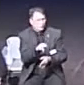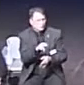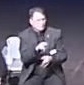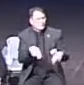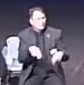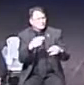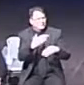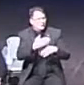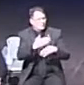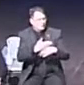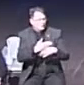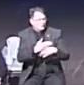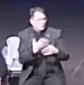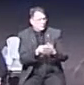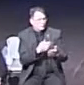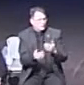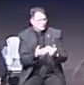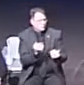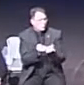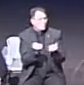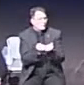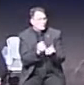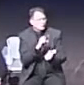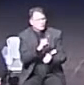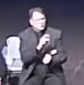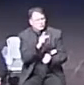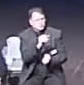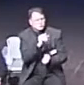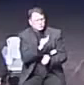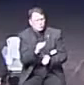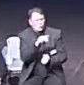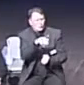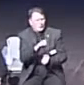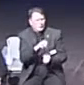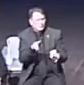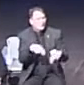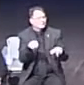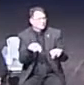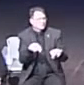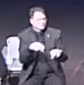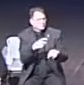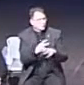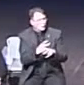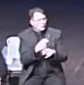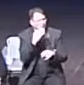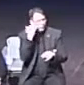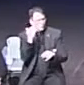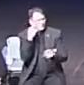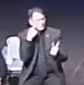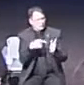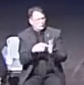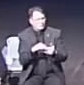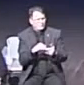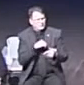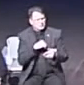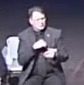theatre piece in collaboration and partnership with Skorna Dance. It was a piece that explored the theory of what does it mean to